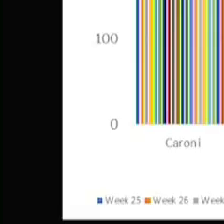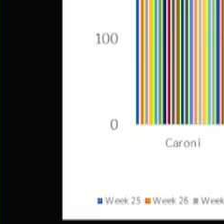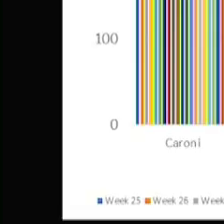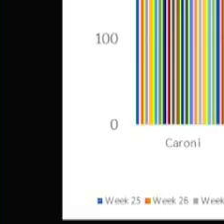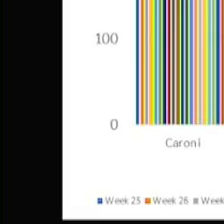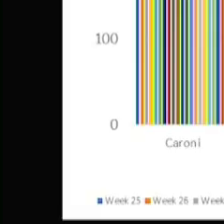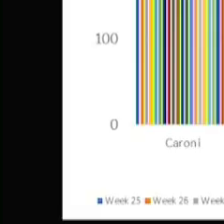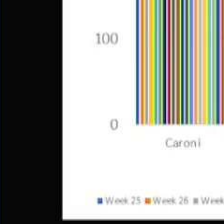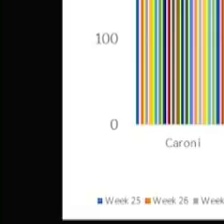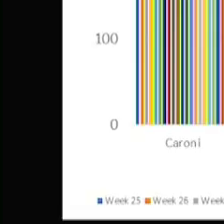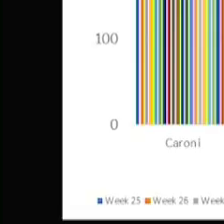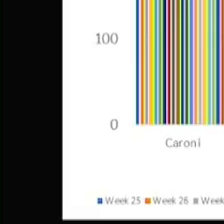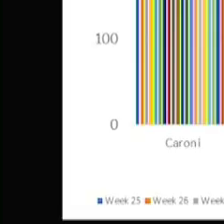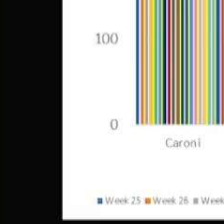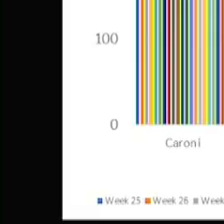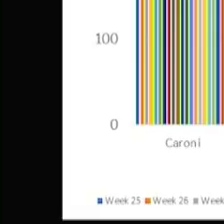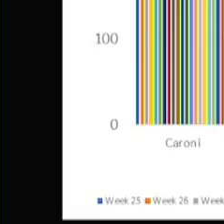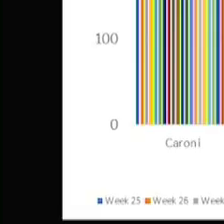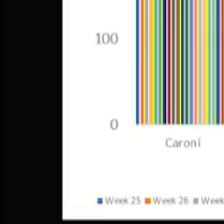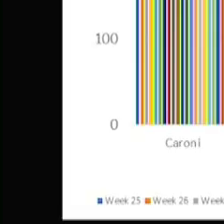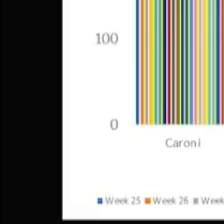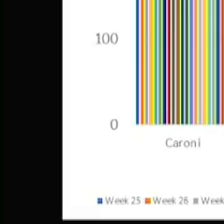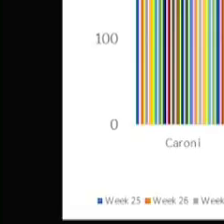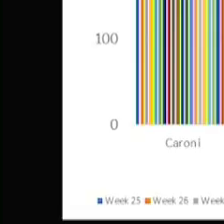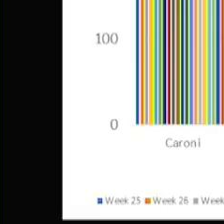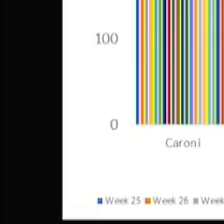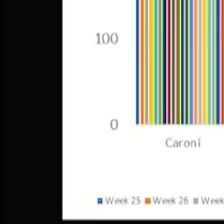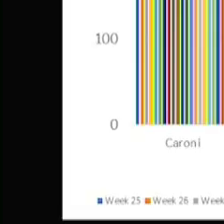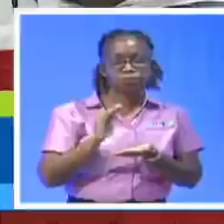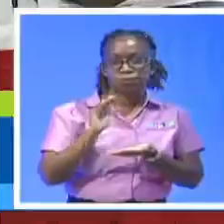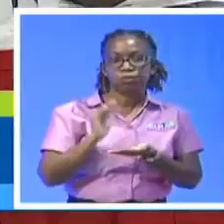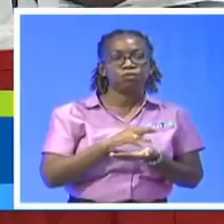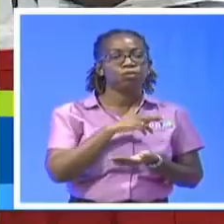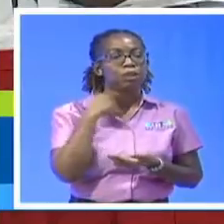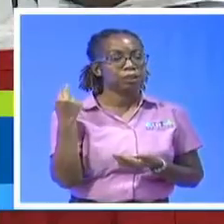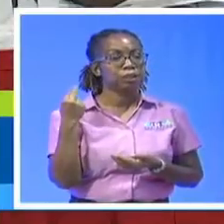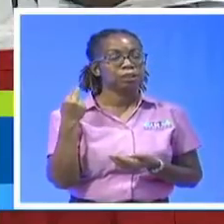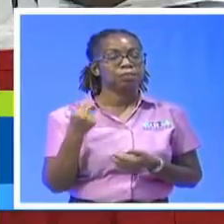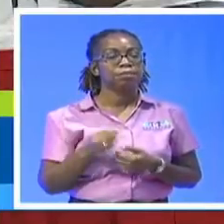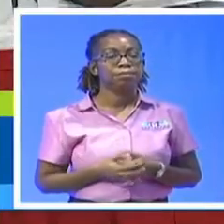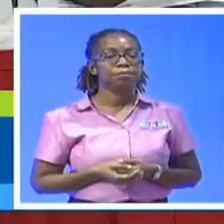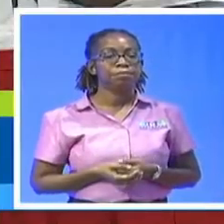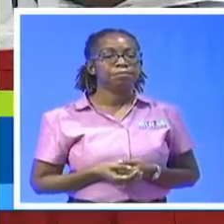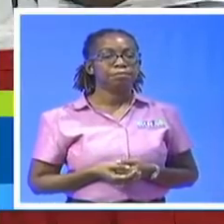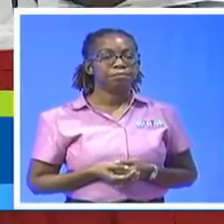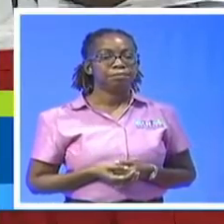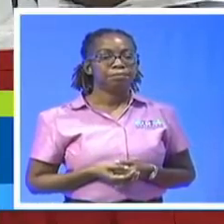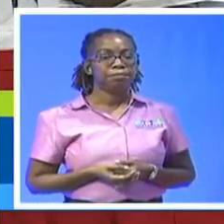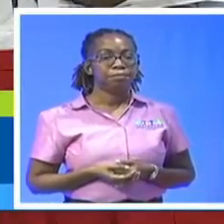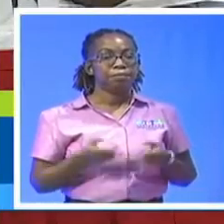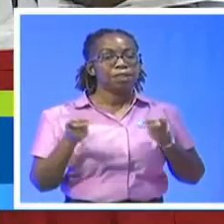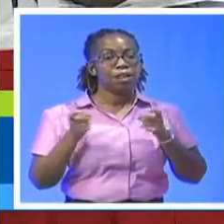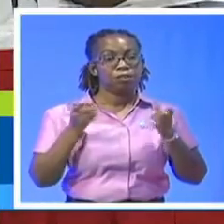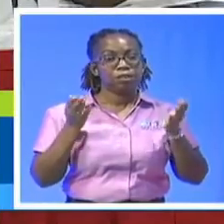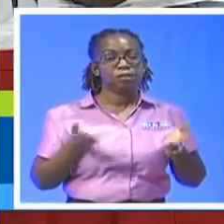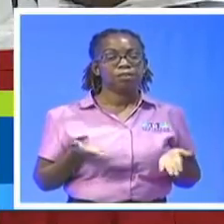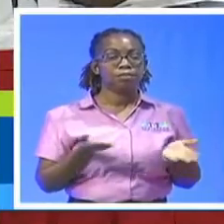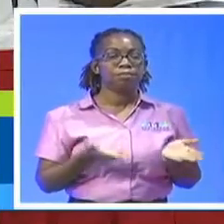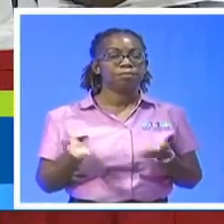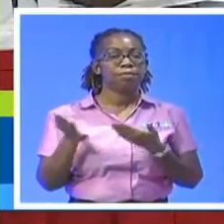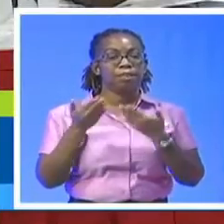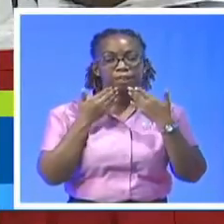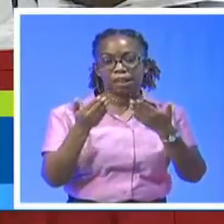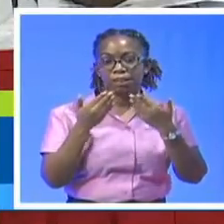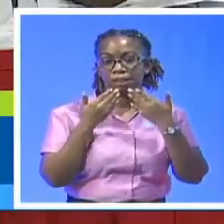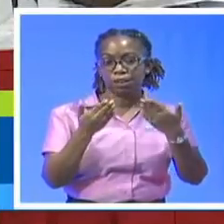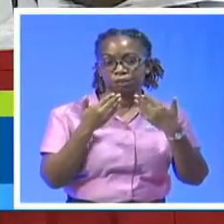risk of serious illness and fatality. So with that, I'm going to turn you back over to Mr. Alexander. Thank you, Dr. Hines.